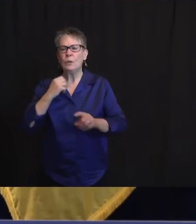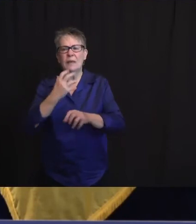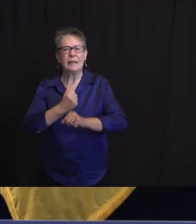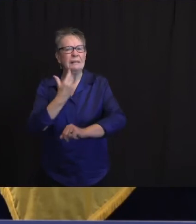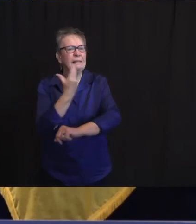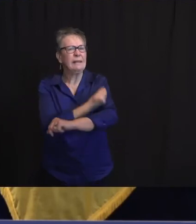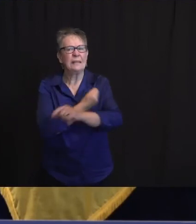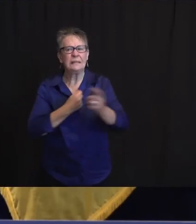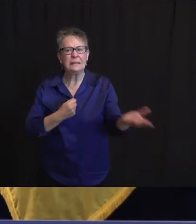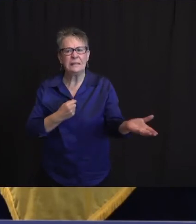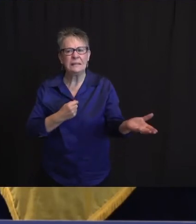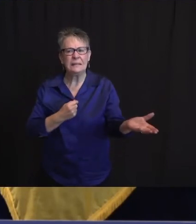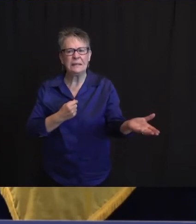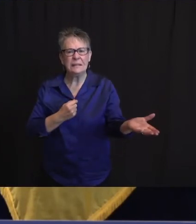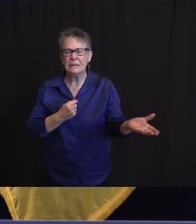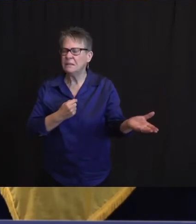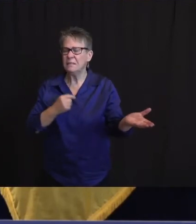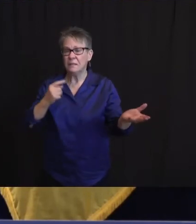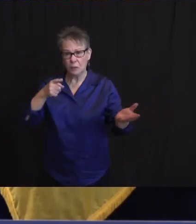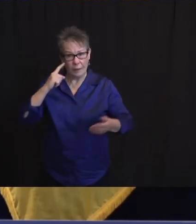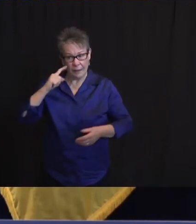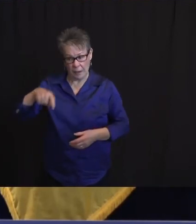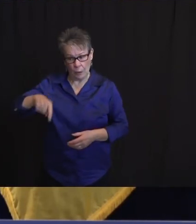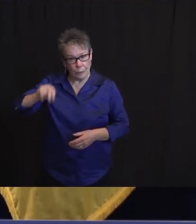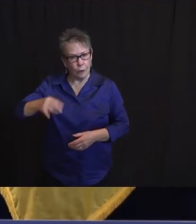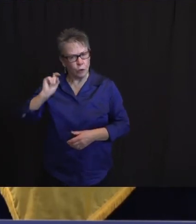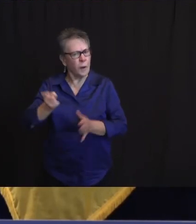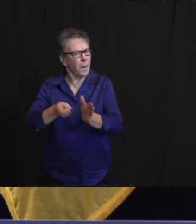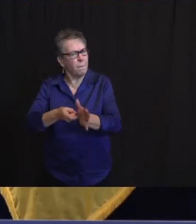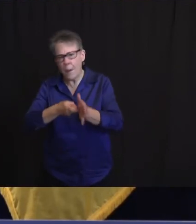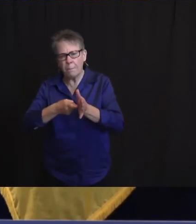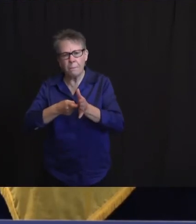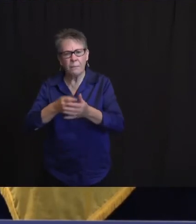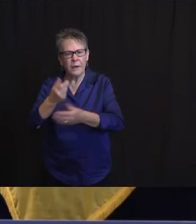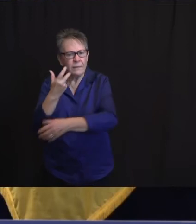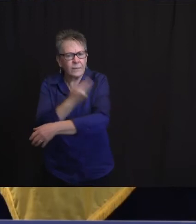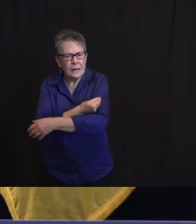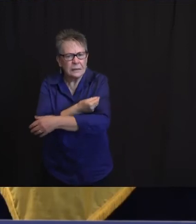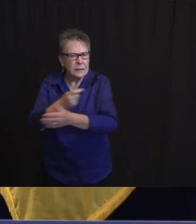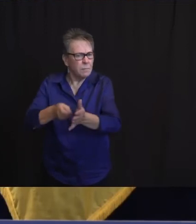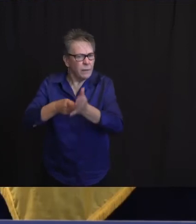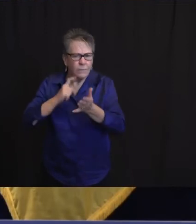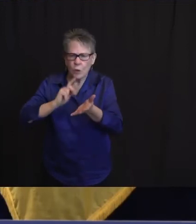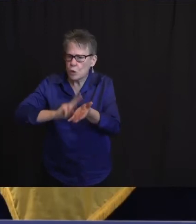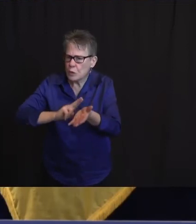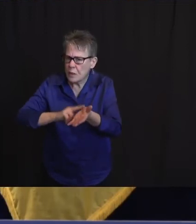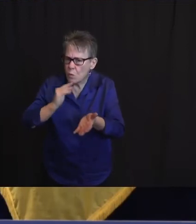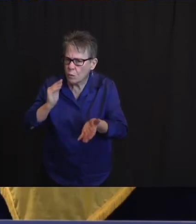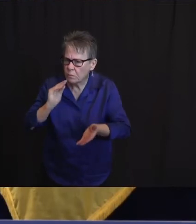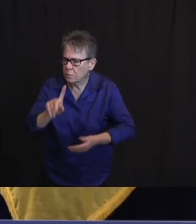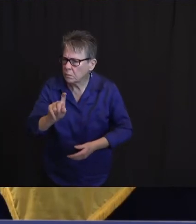long-term care workers to get the vaccine? Is the state intentionally holding back a reserve at all to make sure the second doses are available?